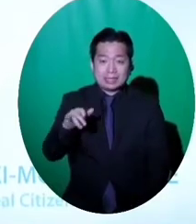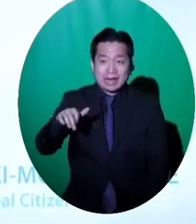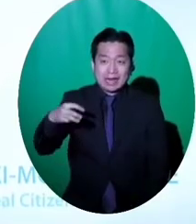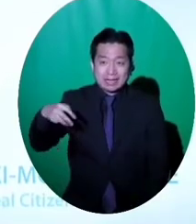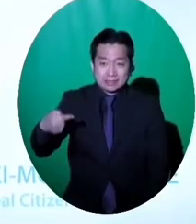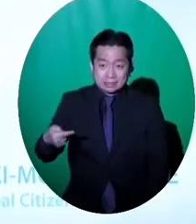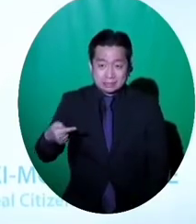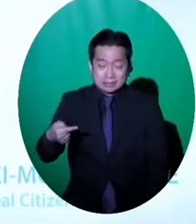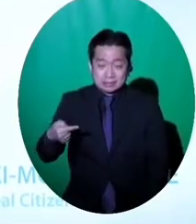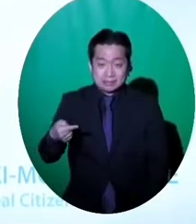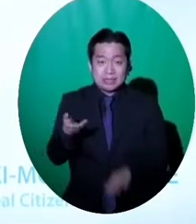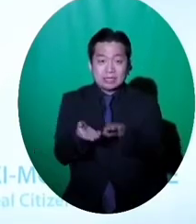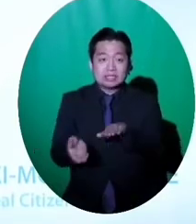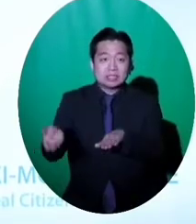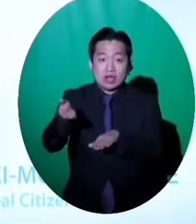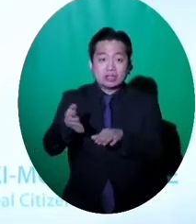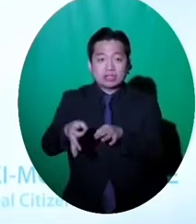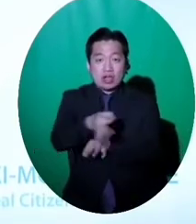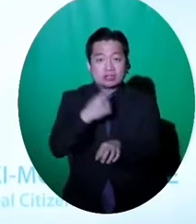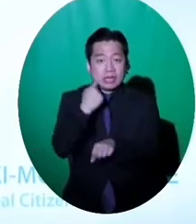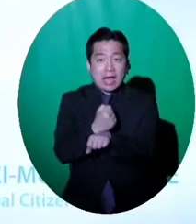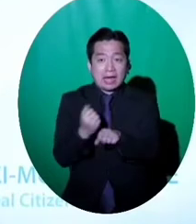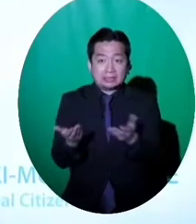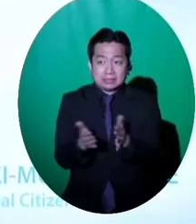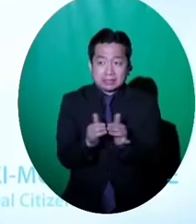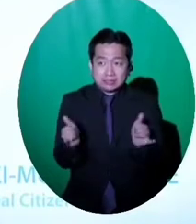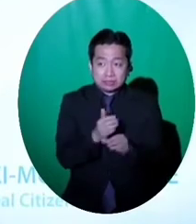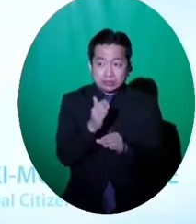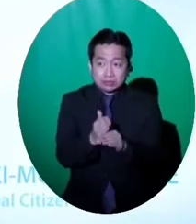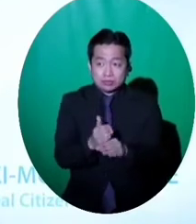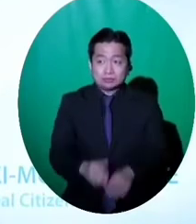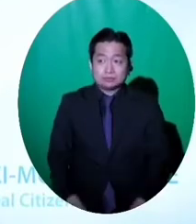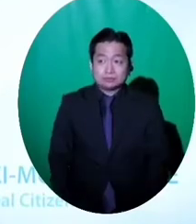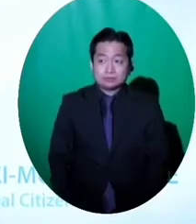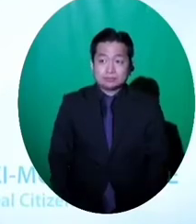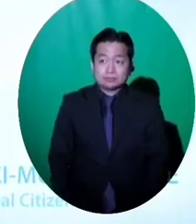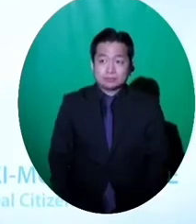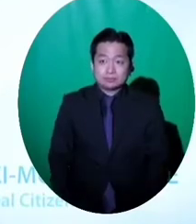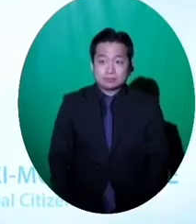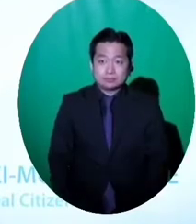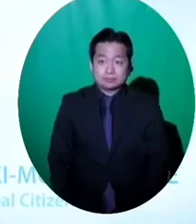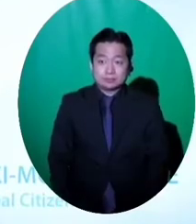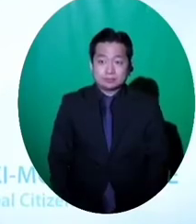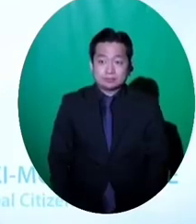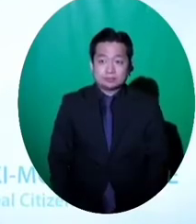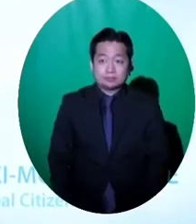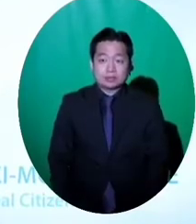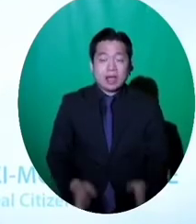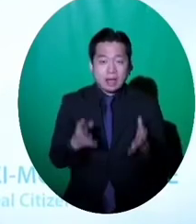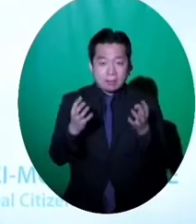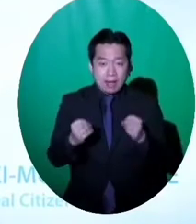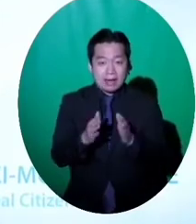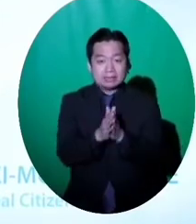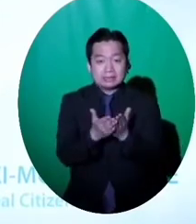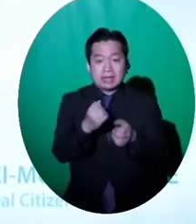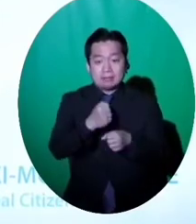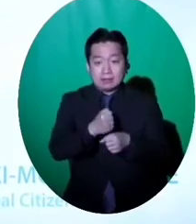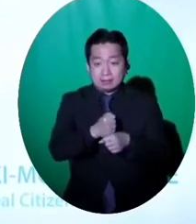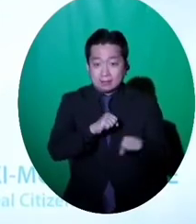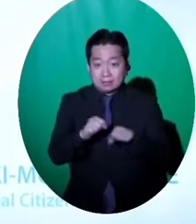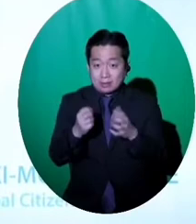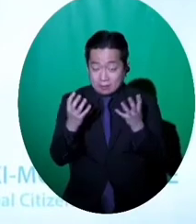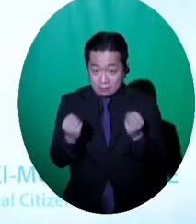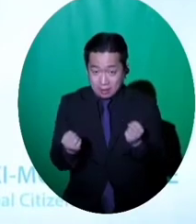She is the author of many books, including The Rise and Decline of Patriarchal System,